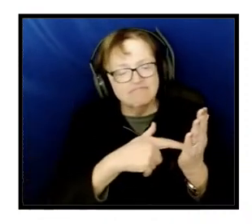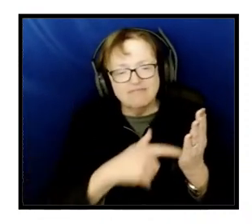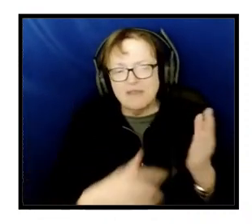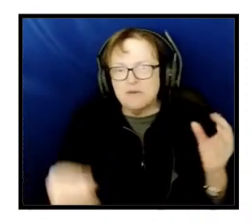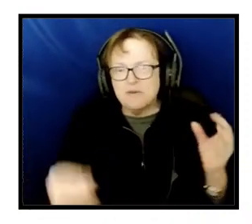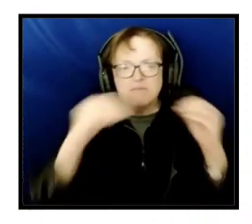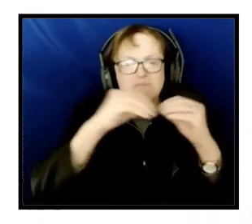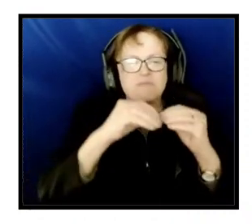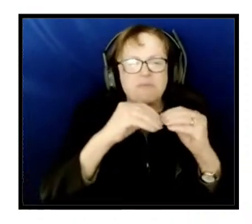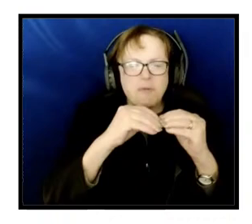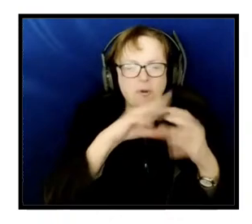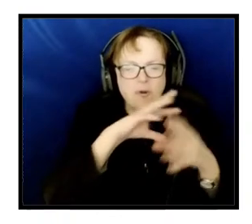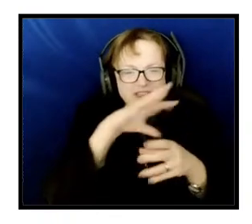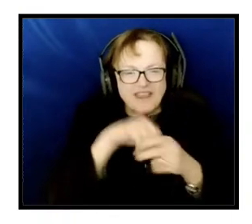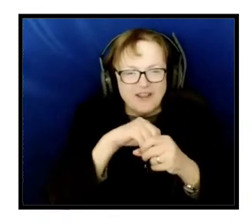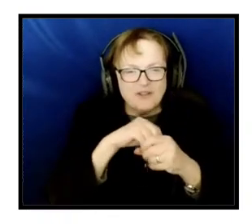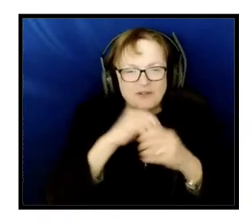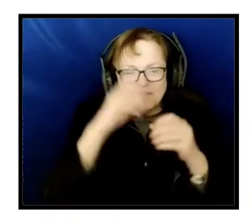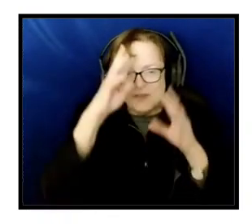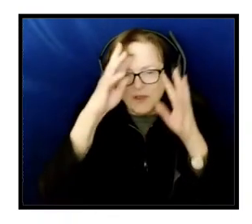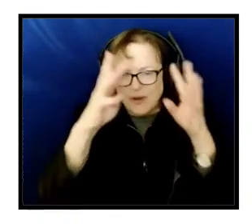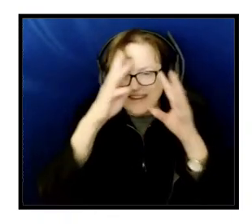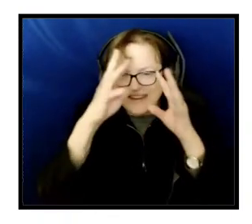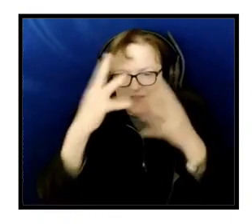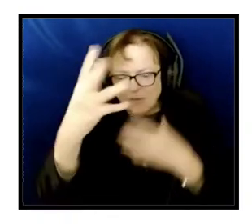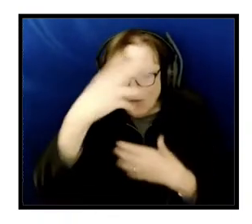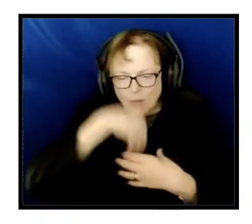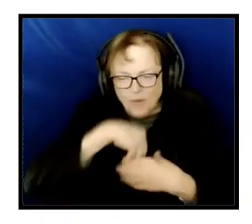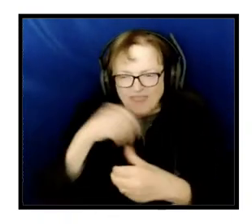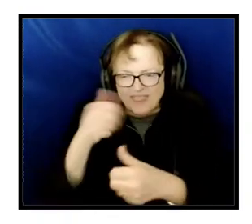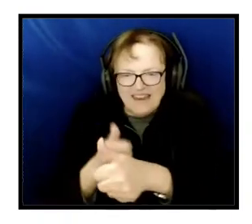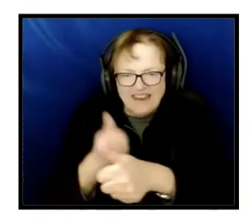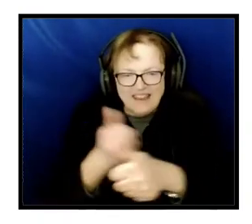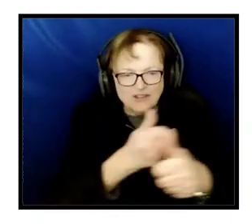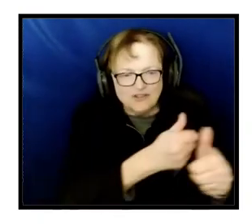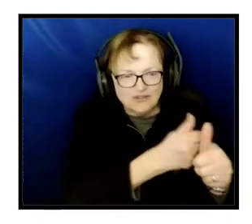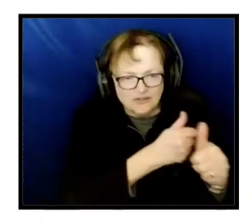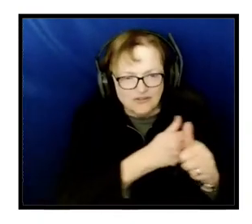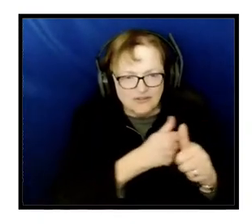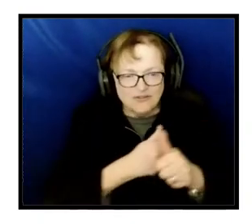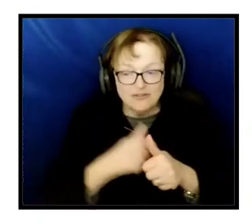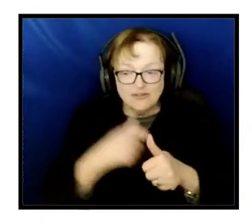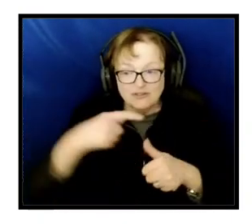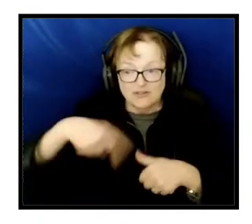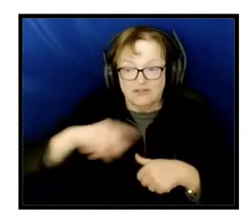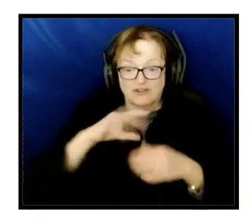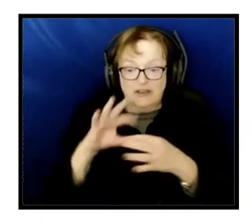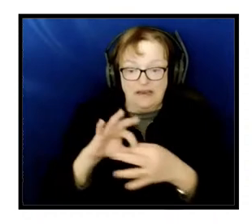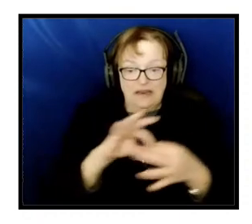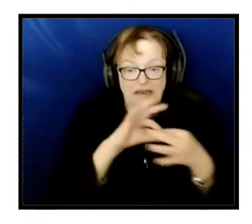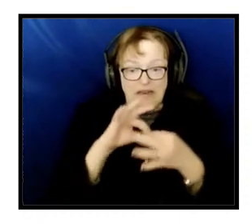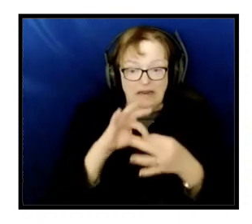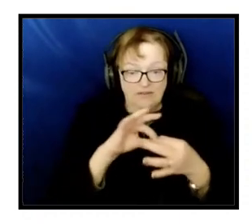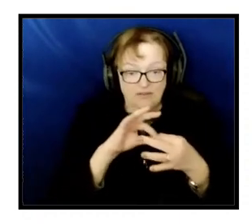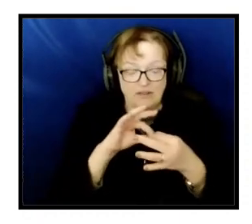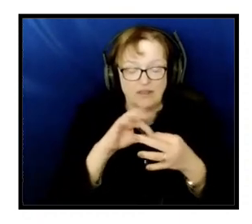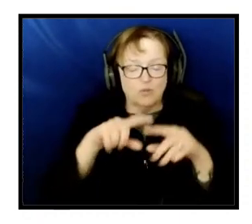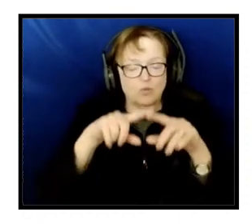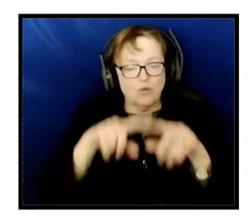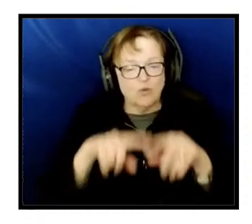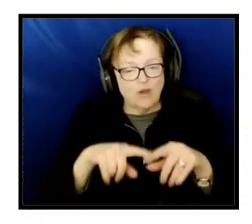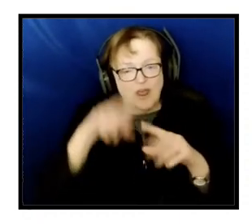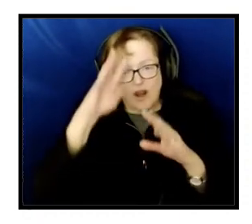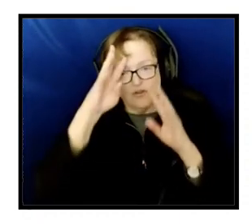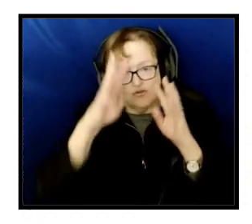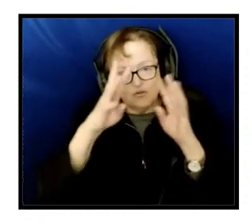the creativity that lies within each of us. We, collectively, rely upon our creativity each